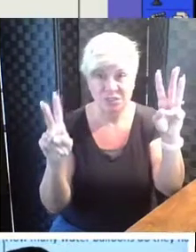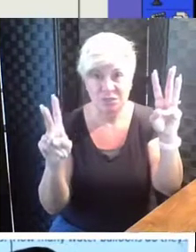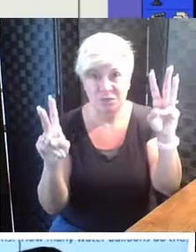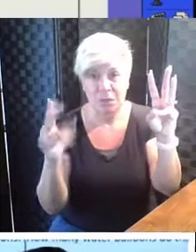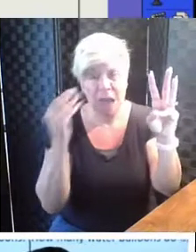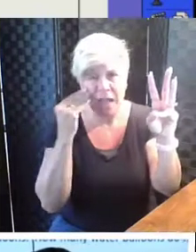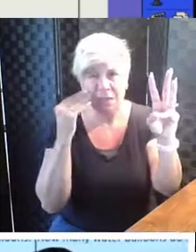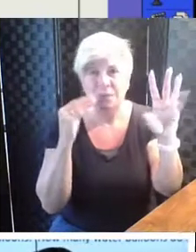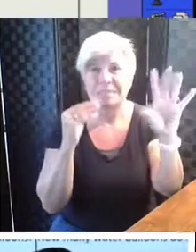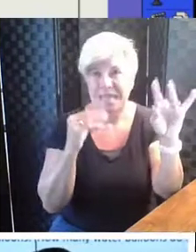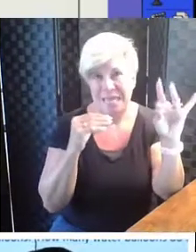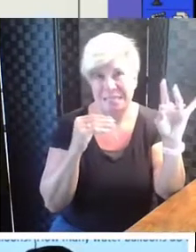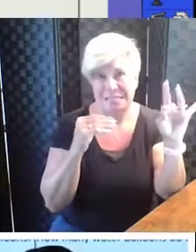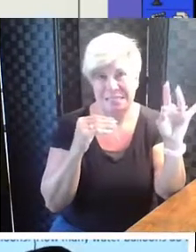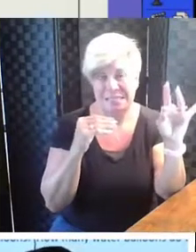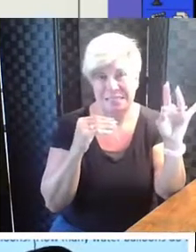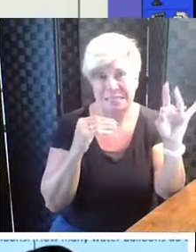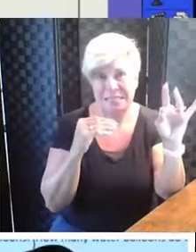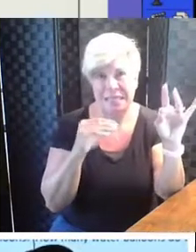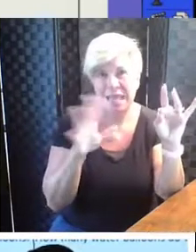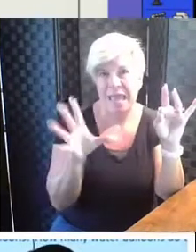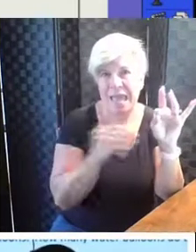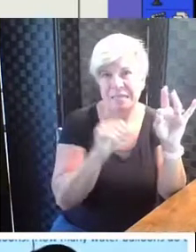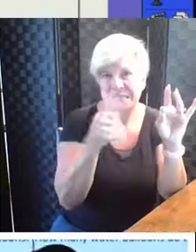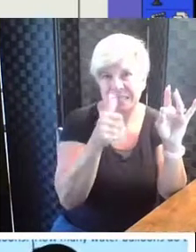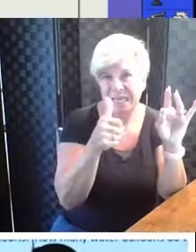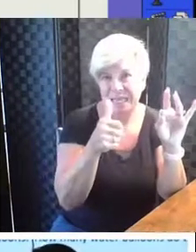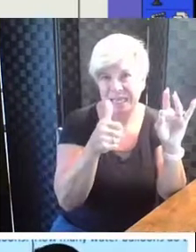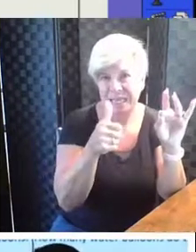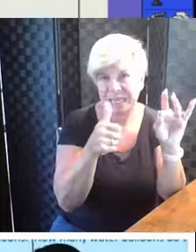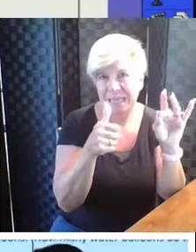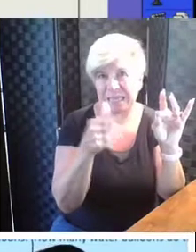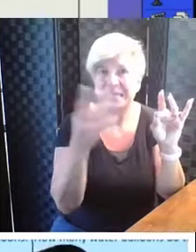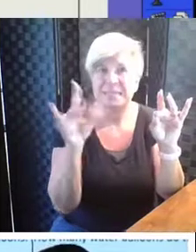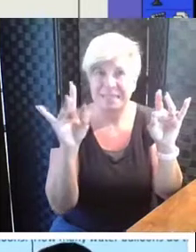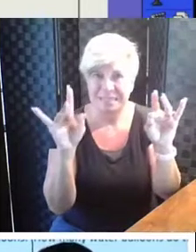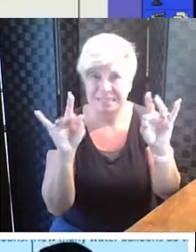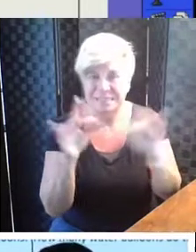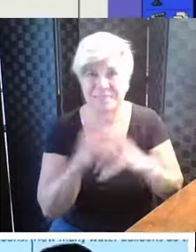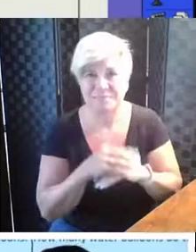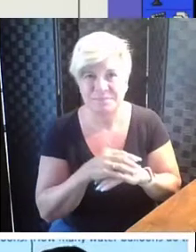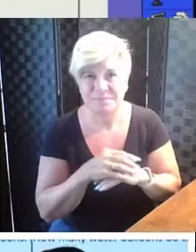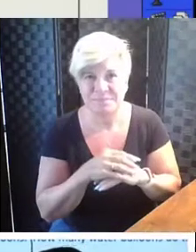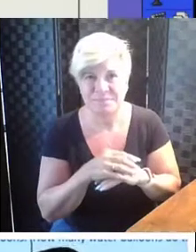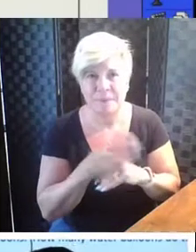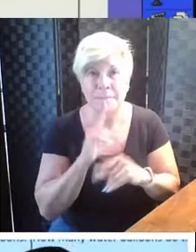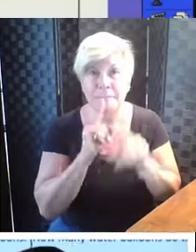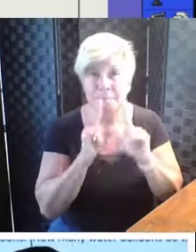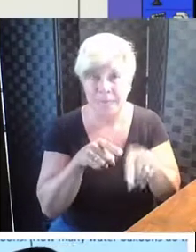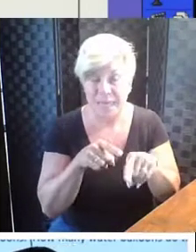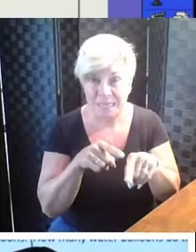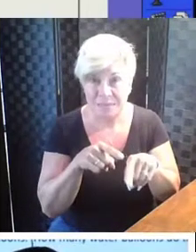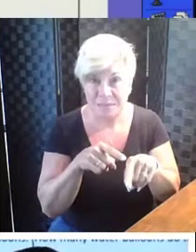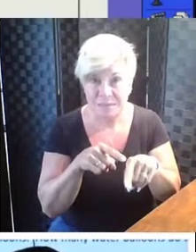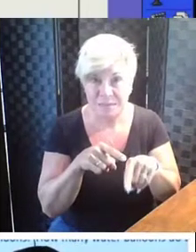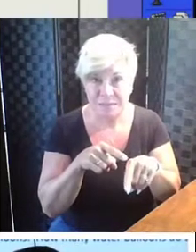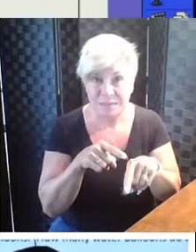that I know makes 8, and then I can add my 10 and get 18. So my answer